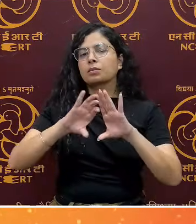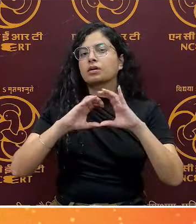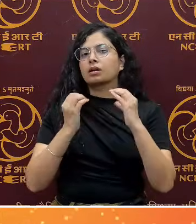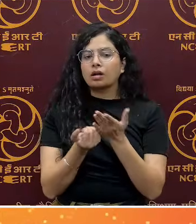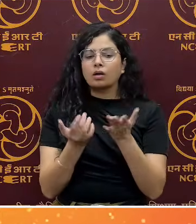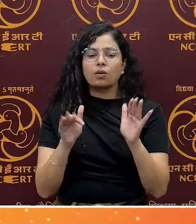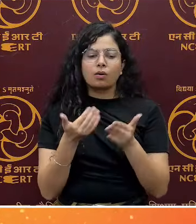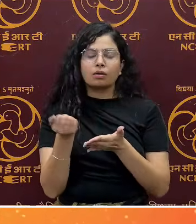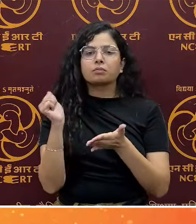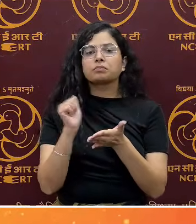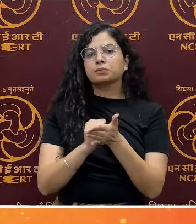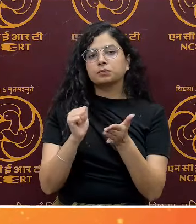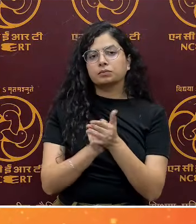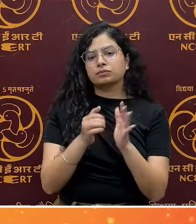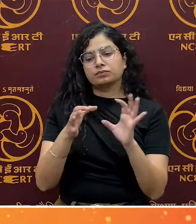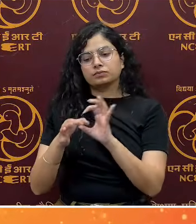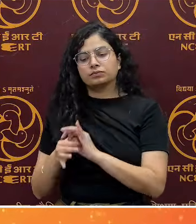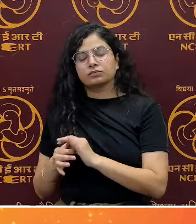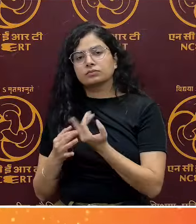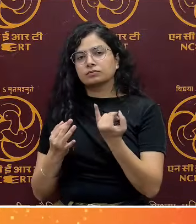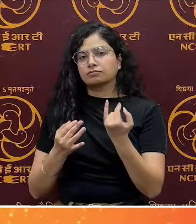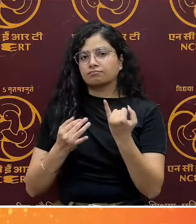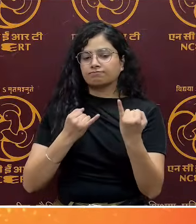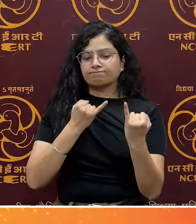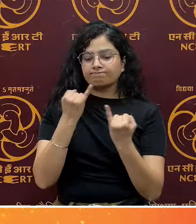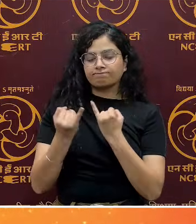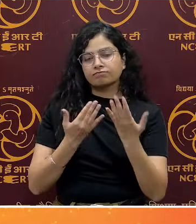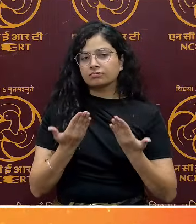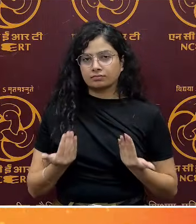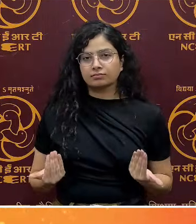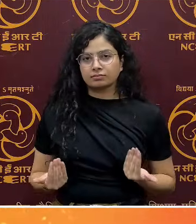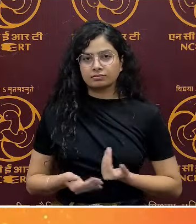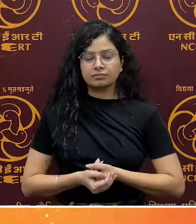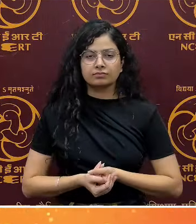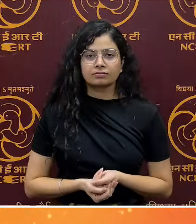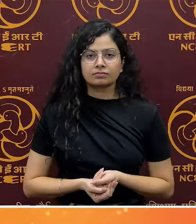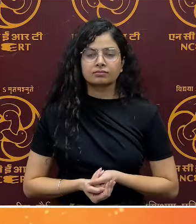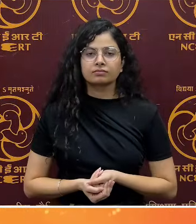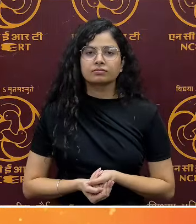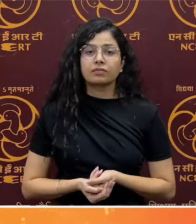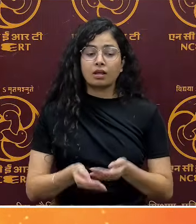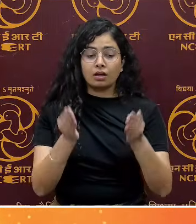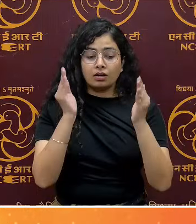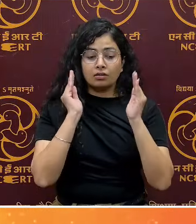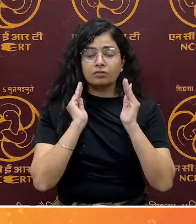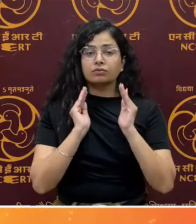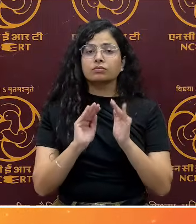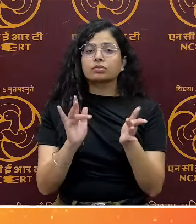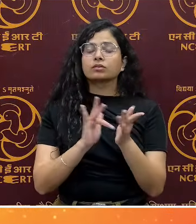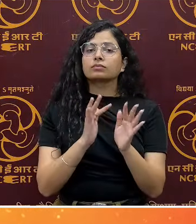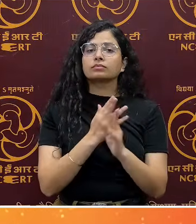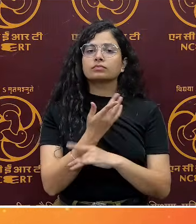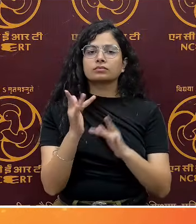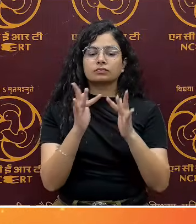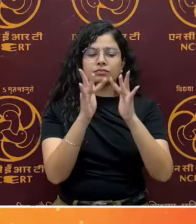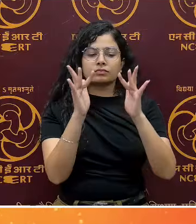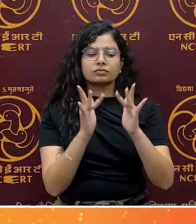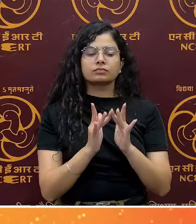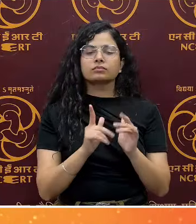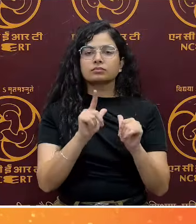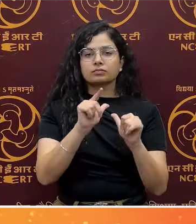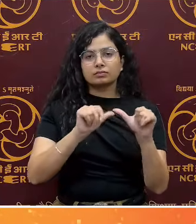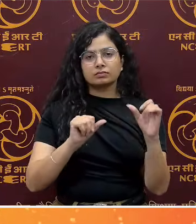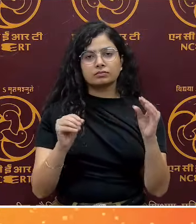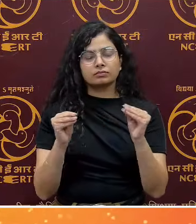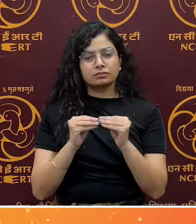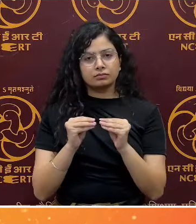also. There are some focus areas of Diksha, in which one of the focus area is virtual labs. Here you can see,